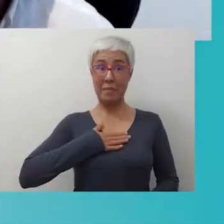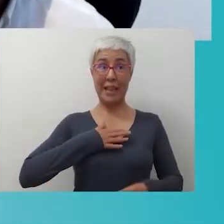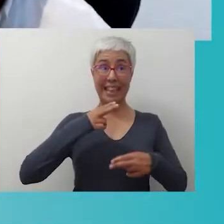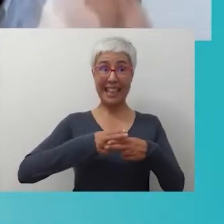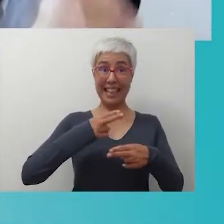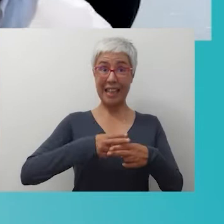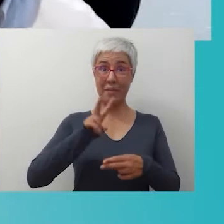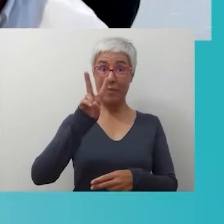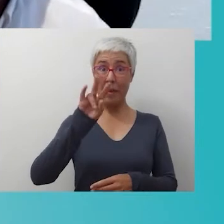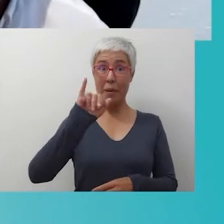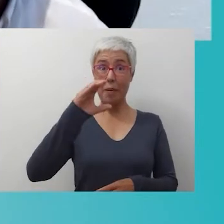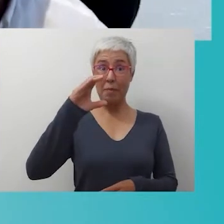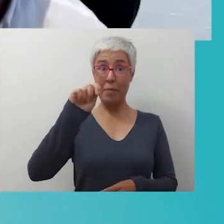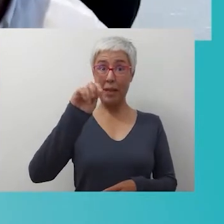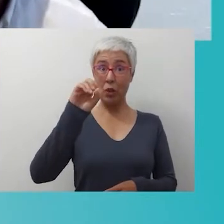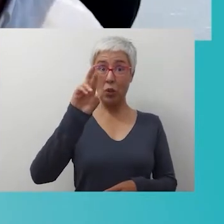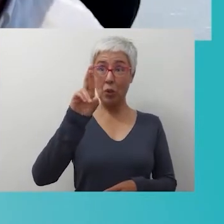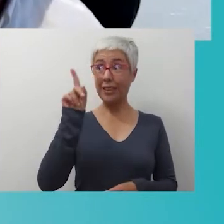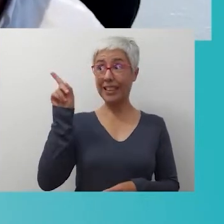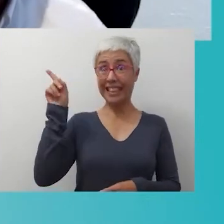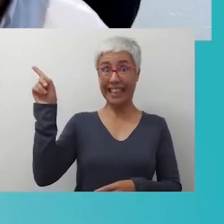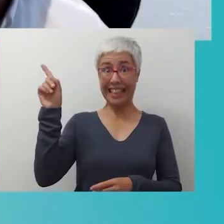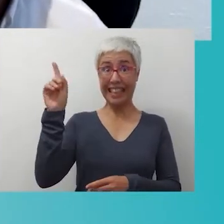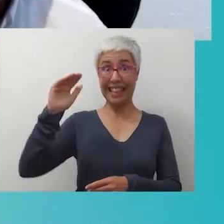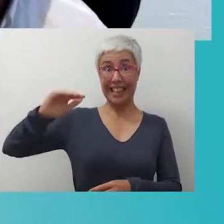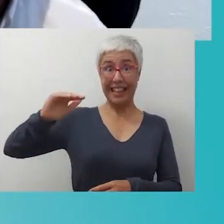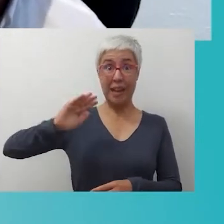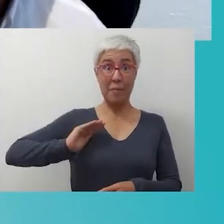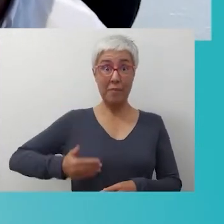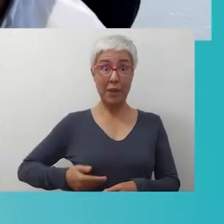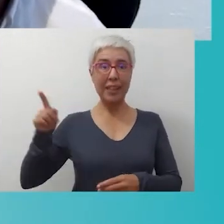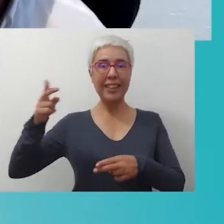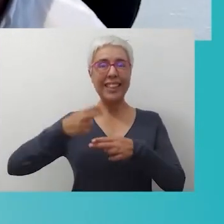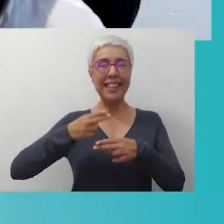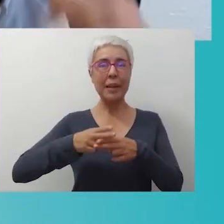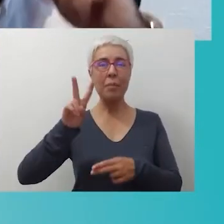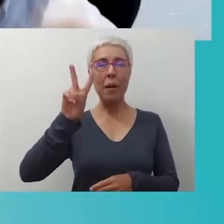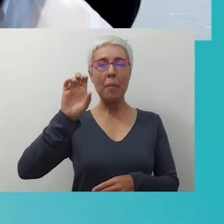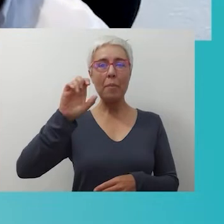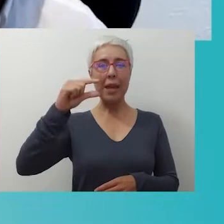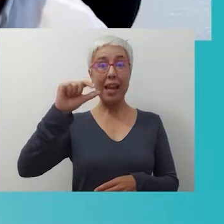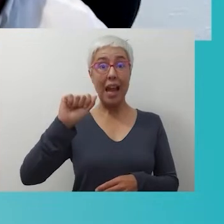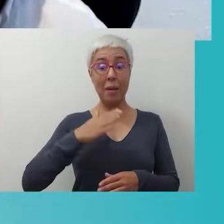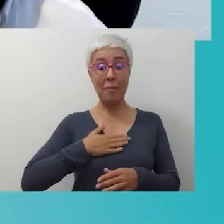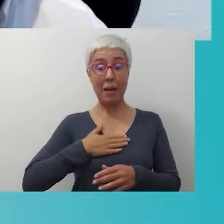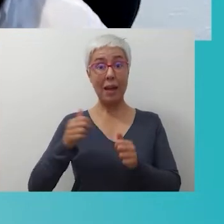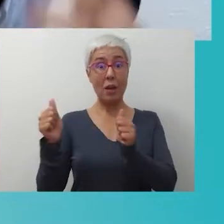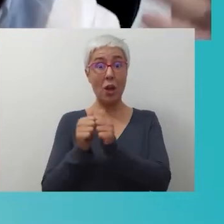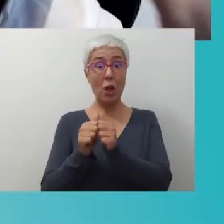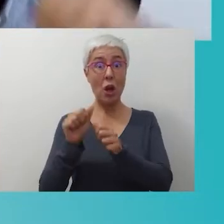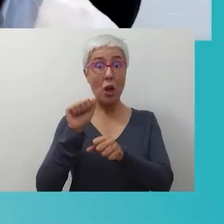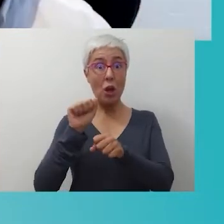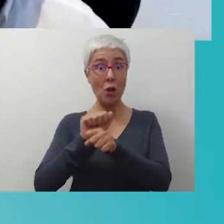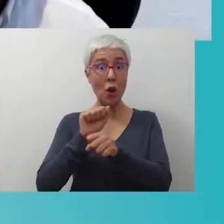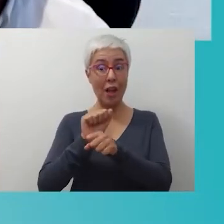I am Victor, and this beautiful lady is Vega, the daughter of my colleague Antonio and Monica. Let me ask you a question. How do you